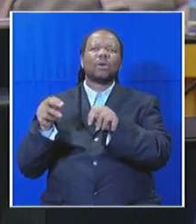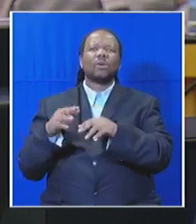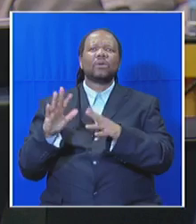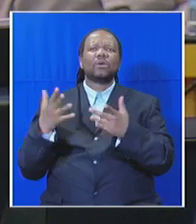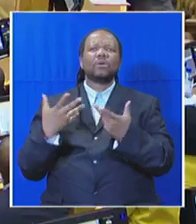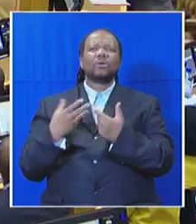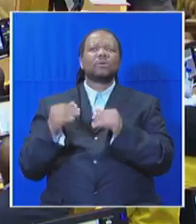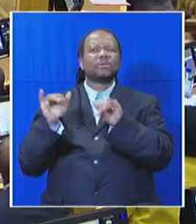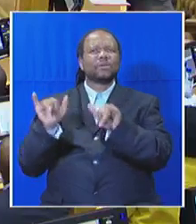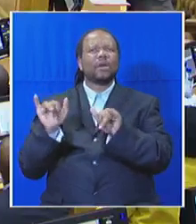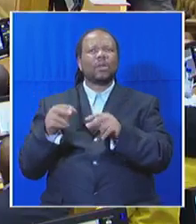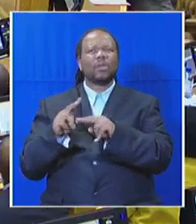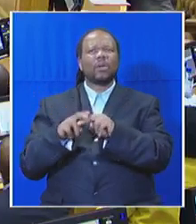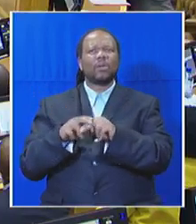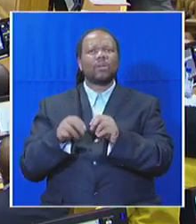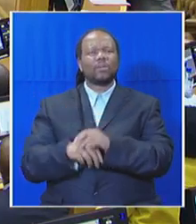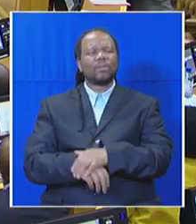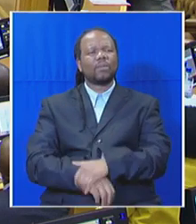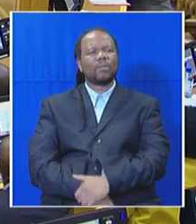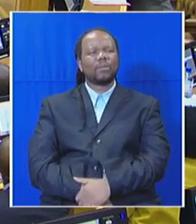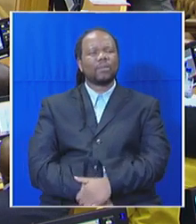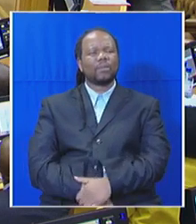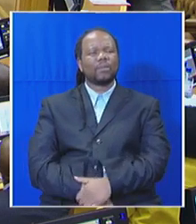down. Honorable Speaker.